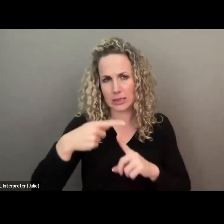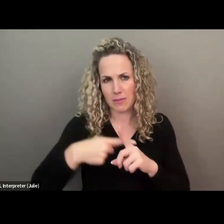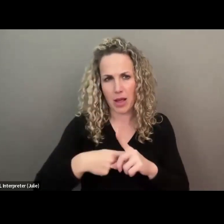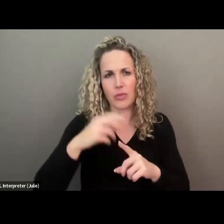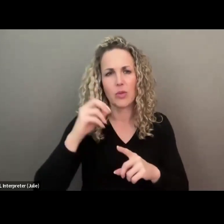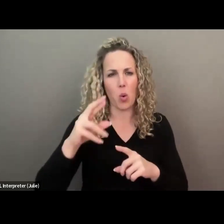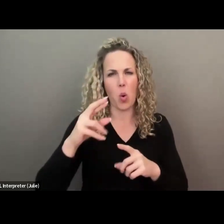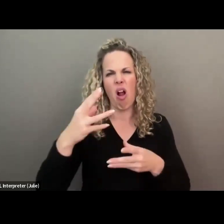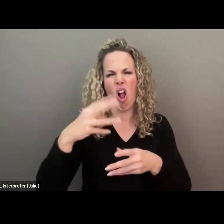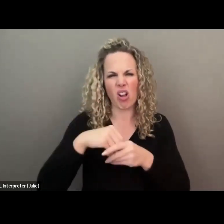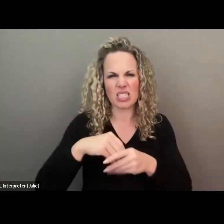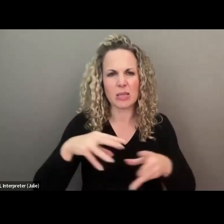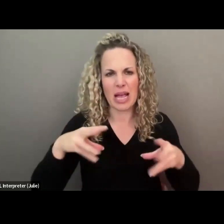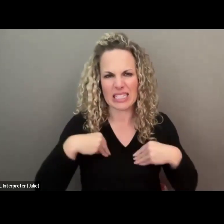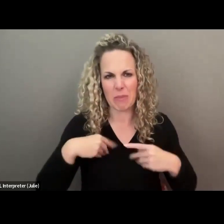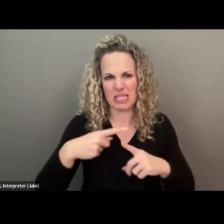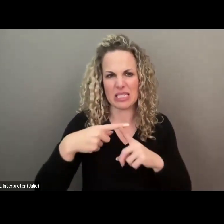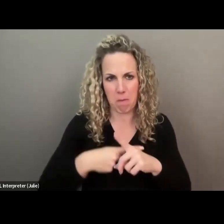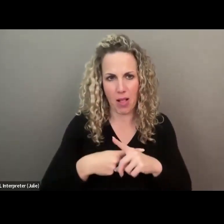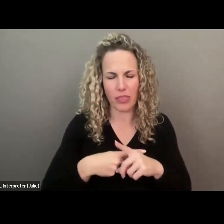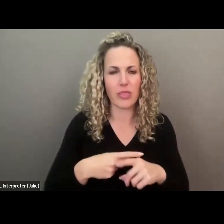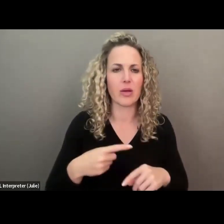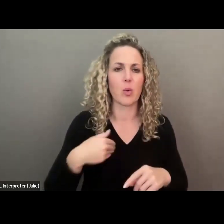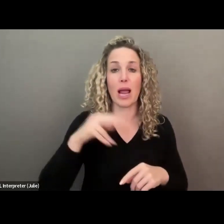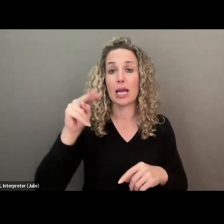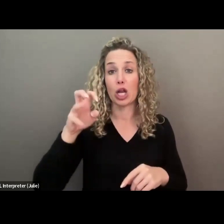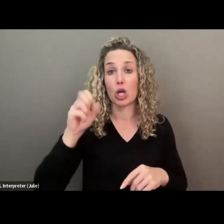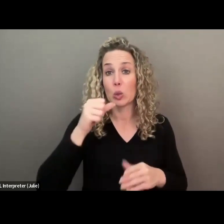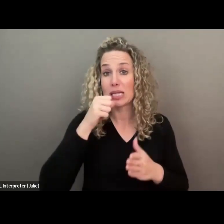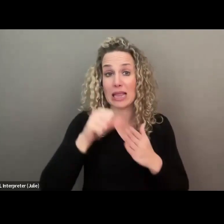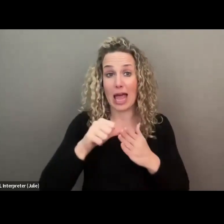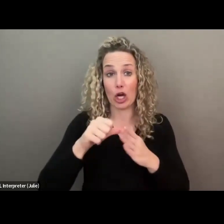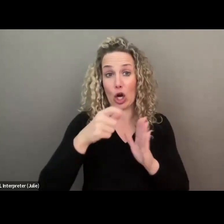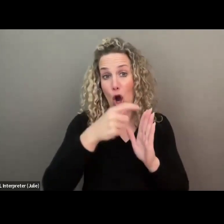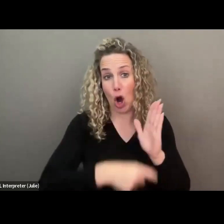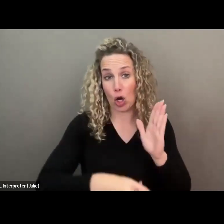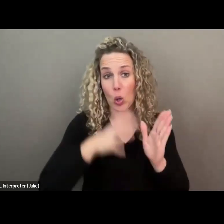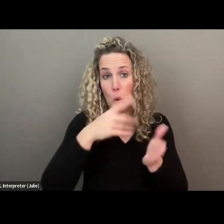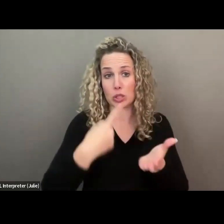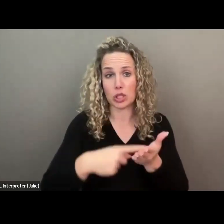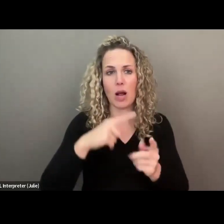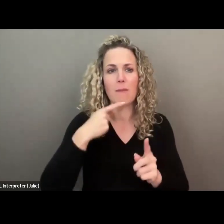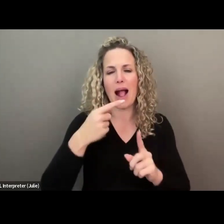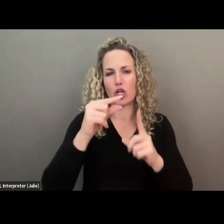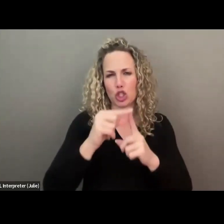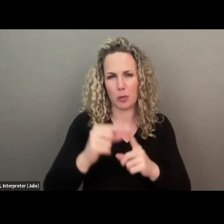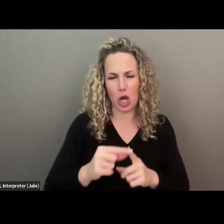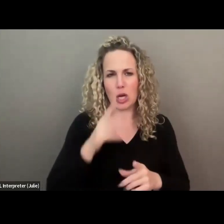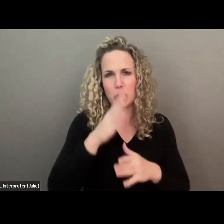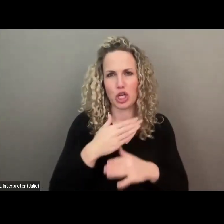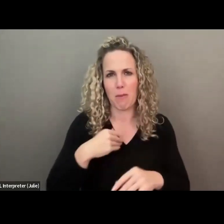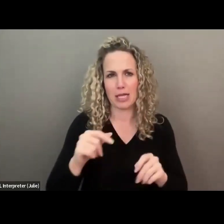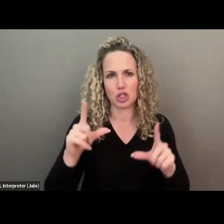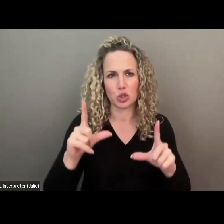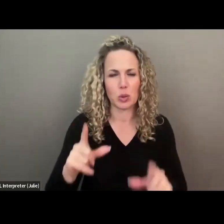Month. And so that we actually have a newsletter article that's going to talk about that a little bit, about the terminology. So let me share my screen real